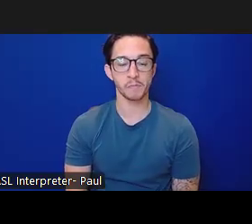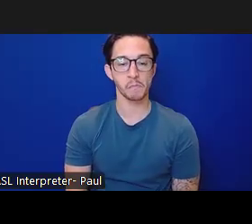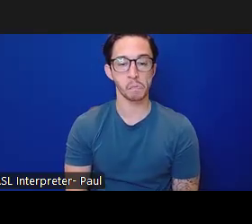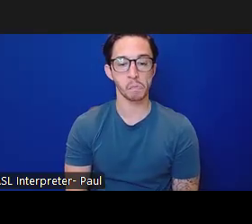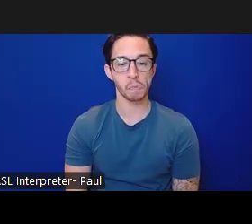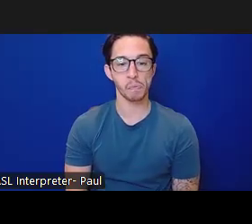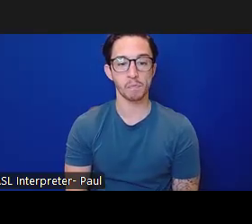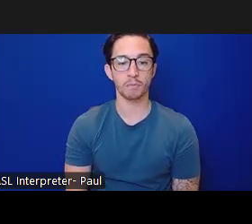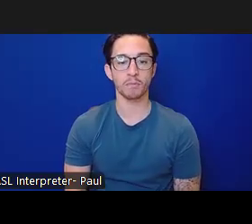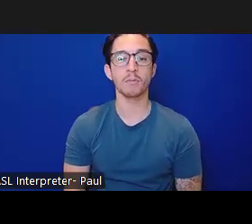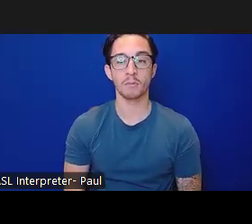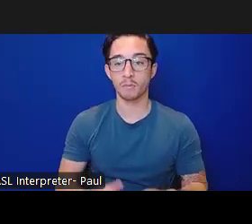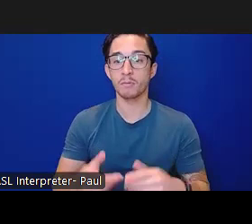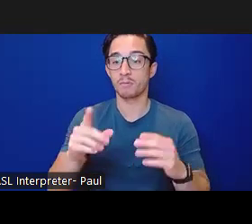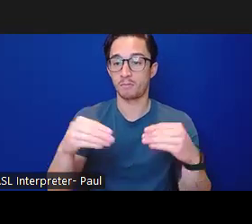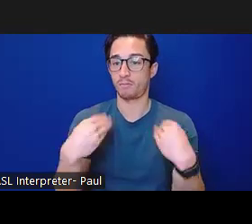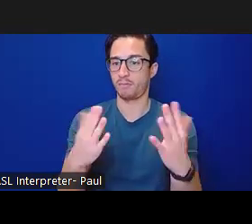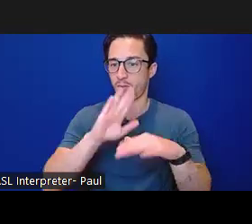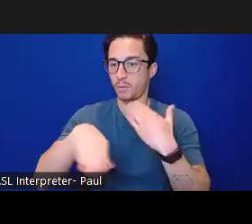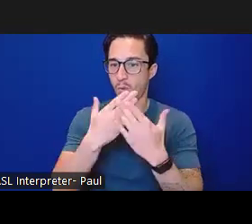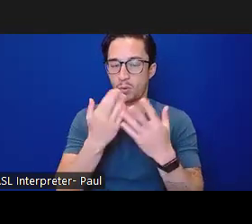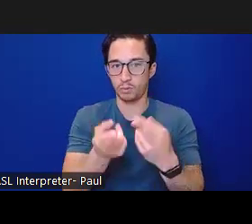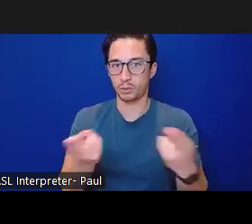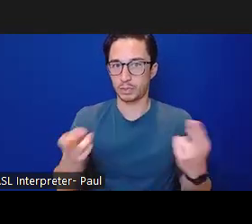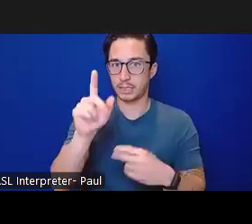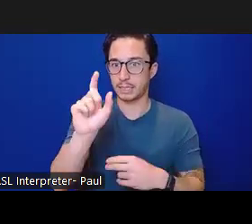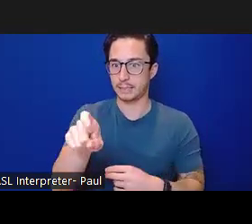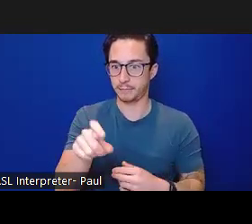Have all resources they need at hand.